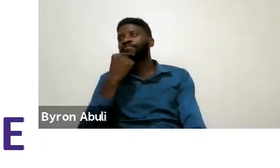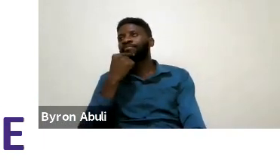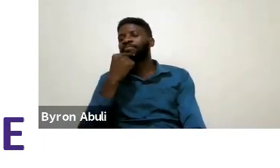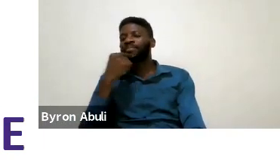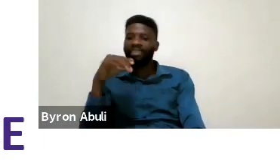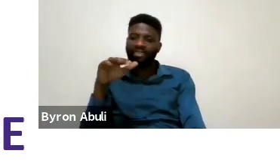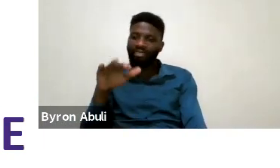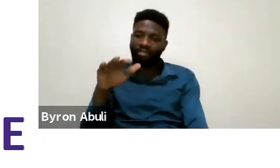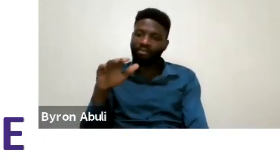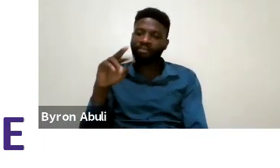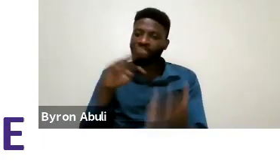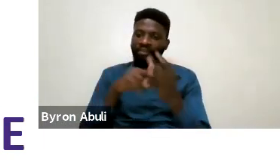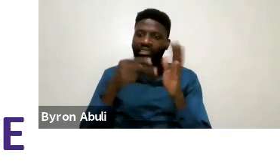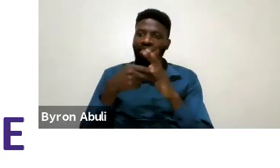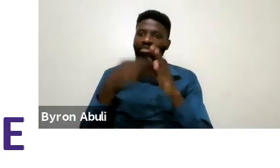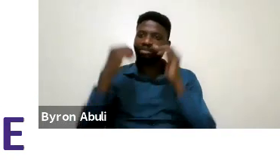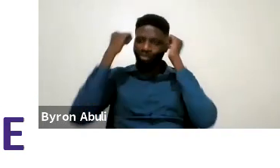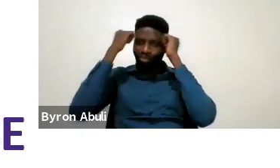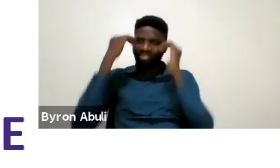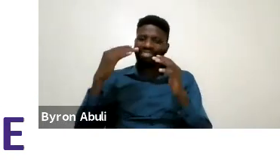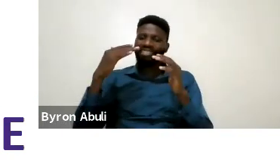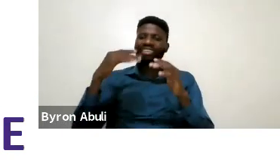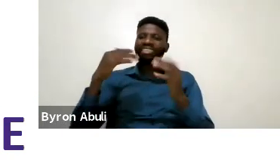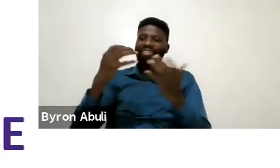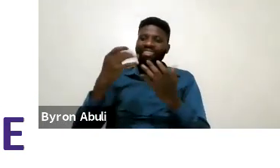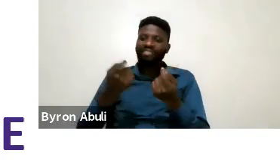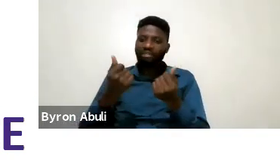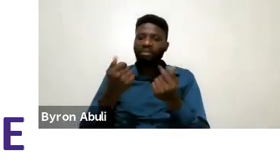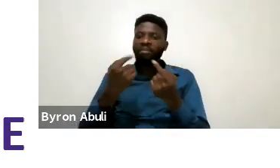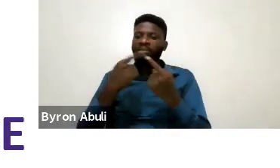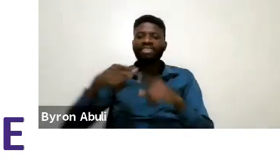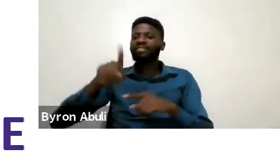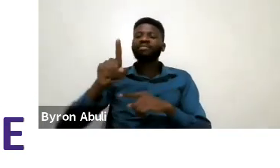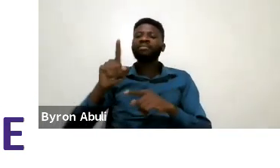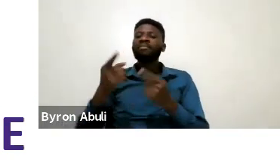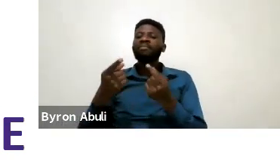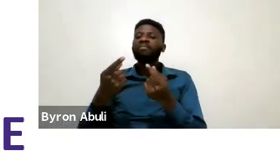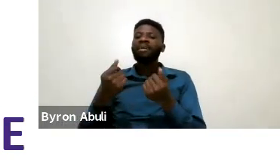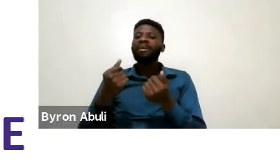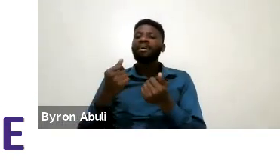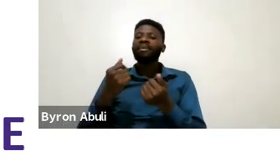less needs than the others, but they still took my money.